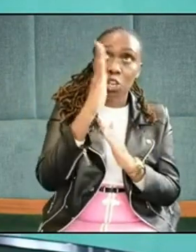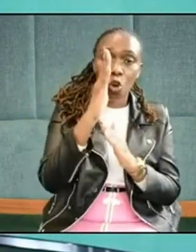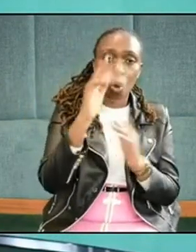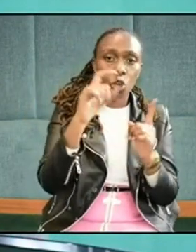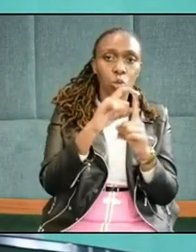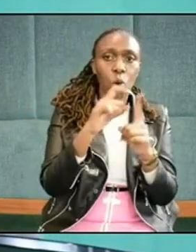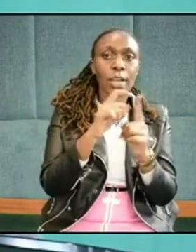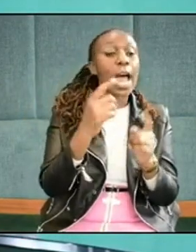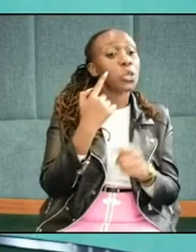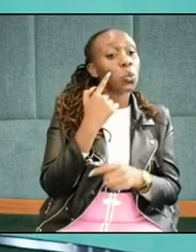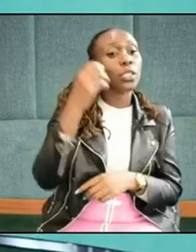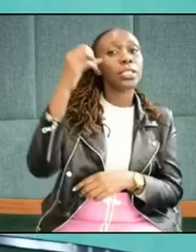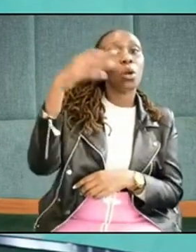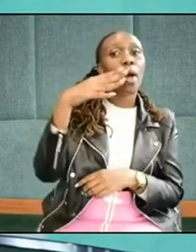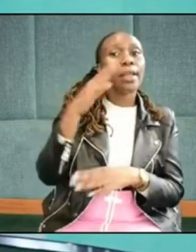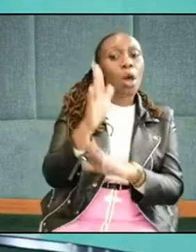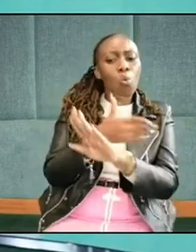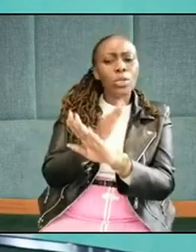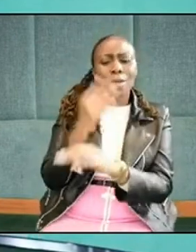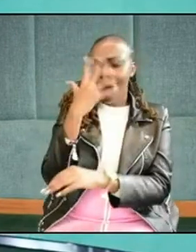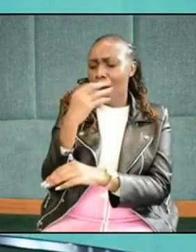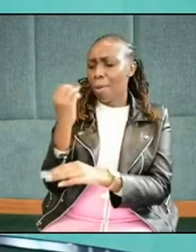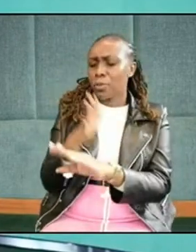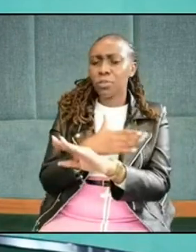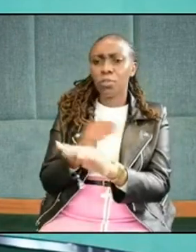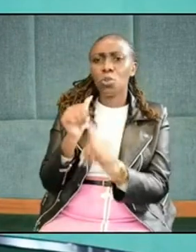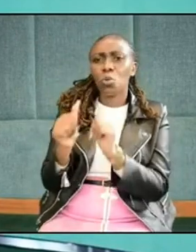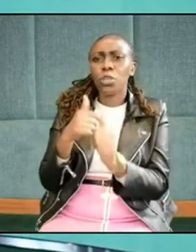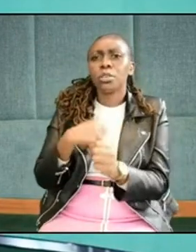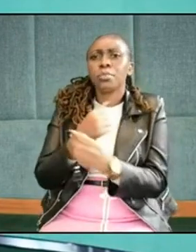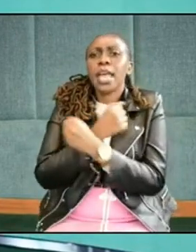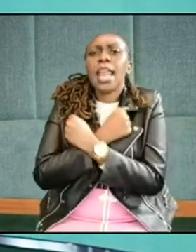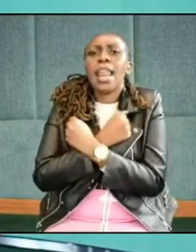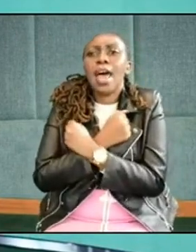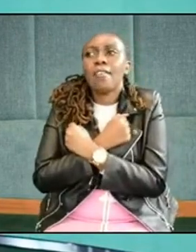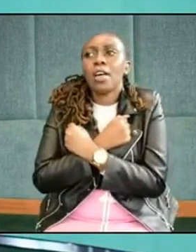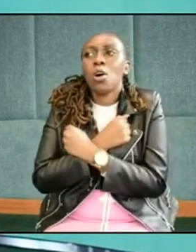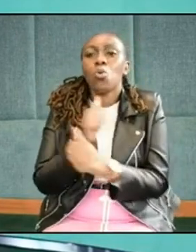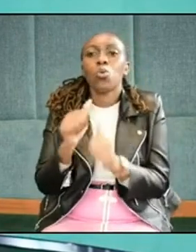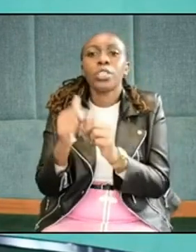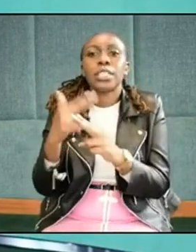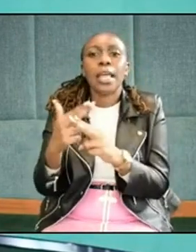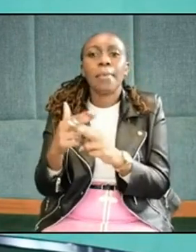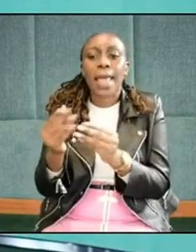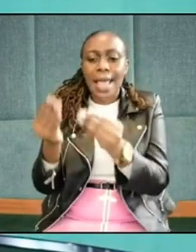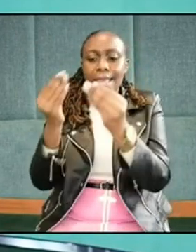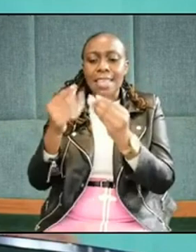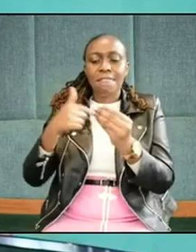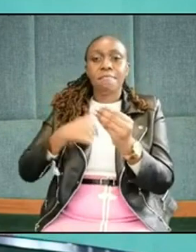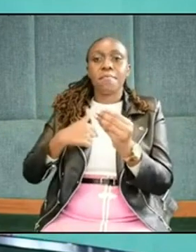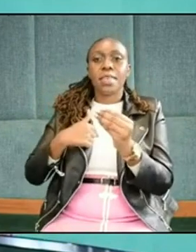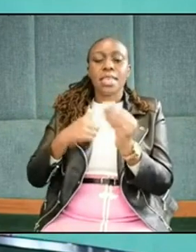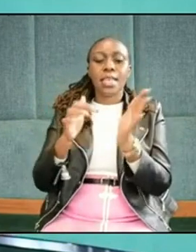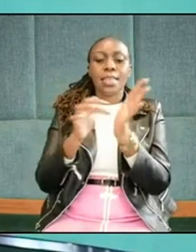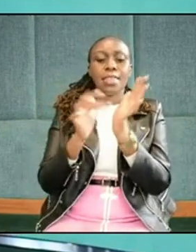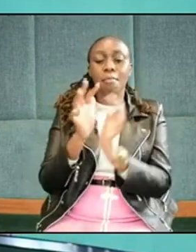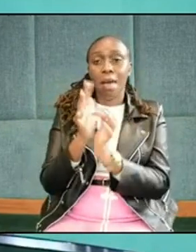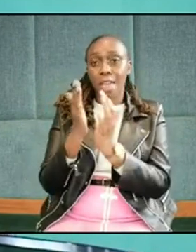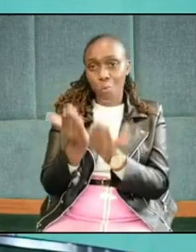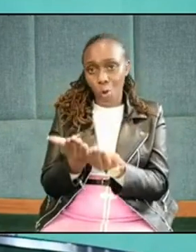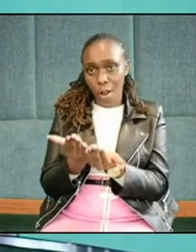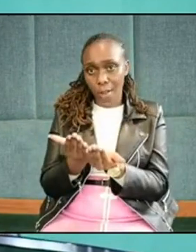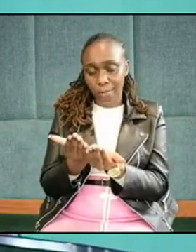is light. You sang a beautiful song that I love so much. Give me the Bible. Number two,